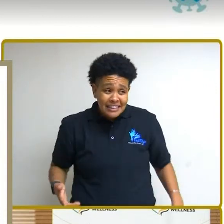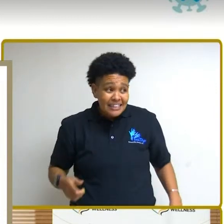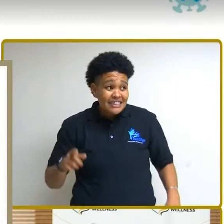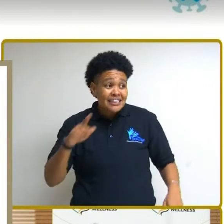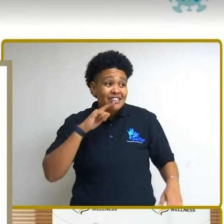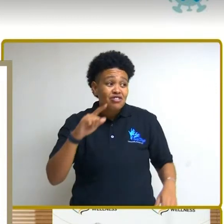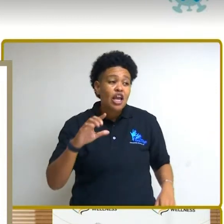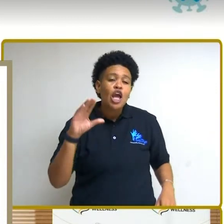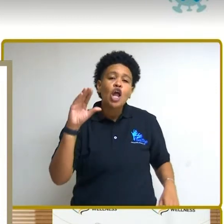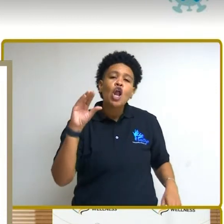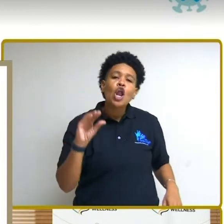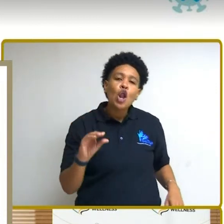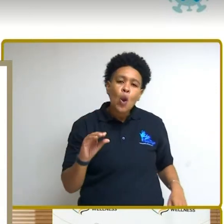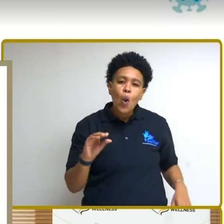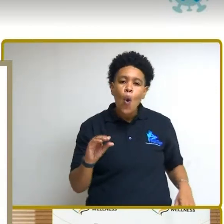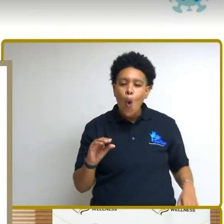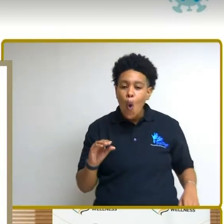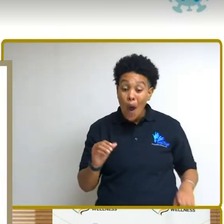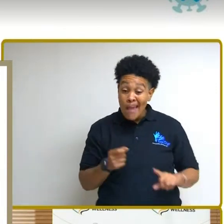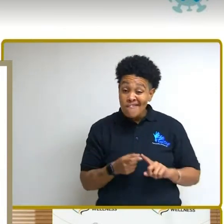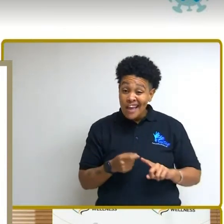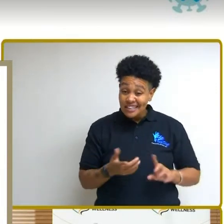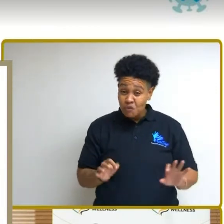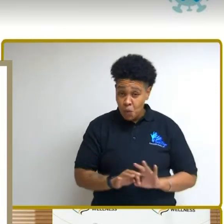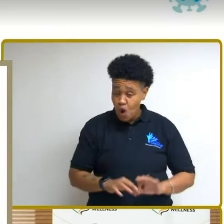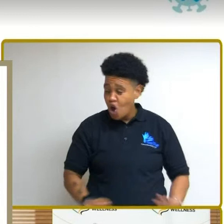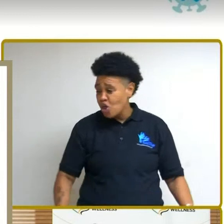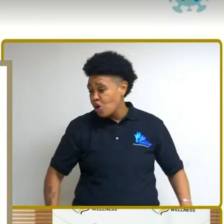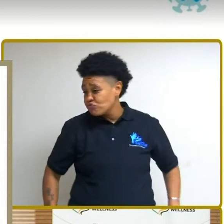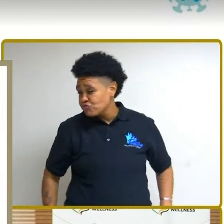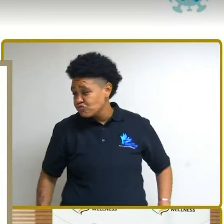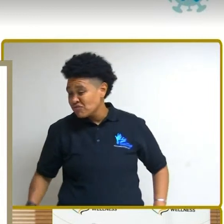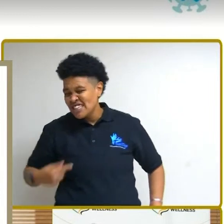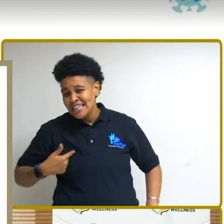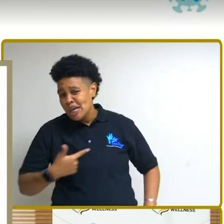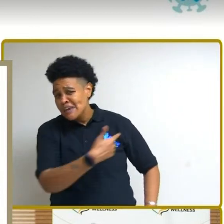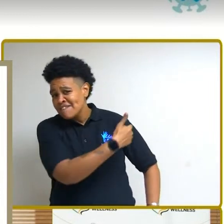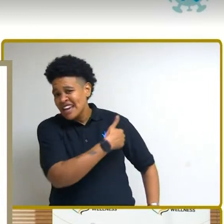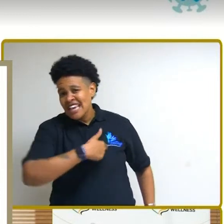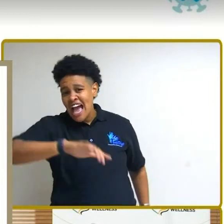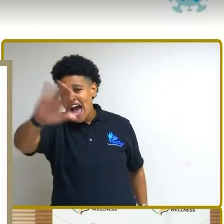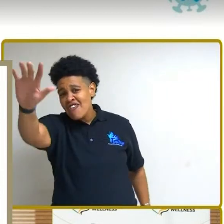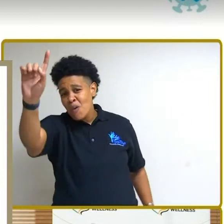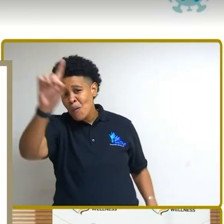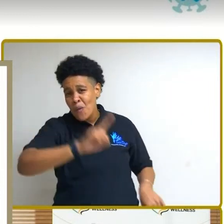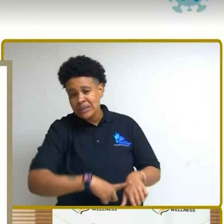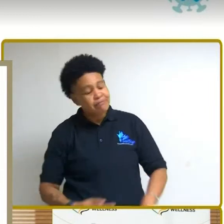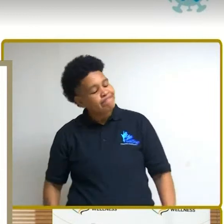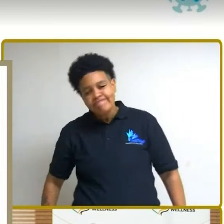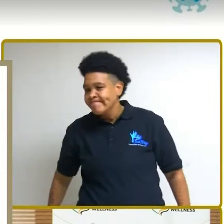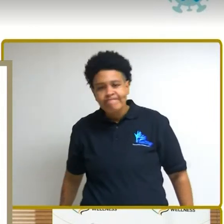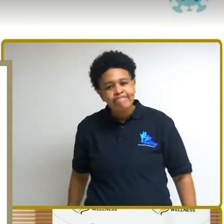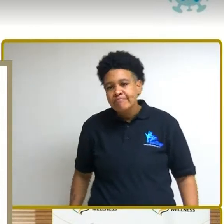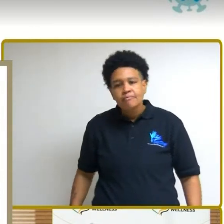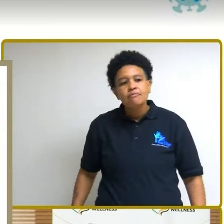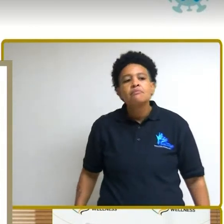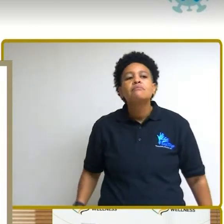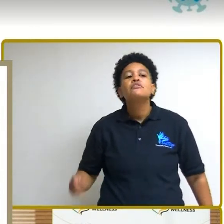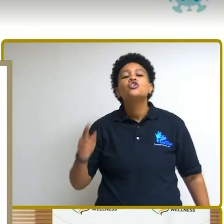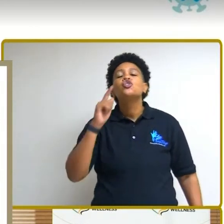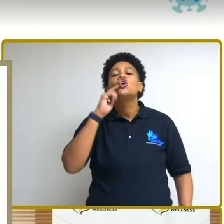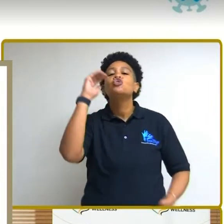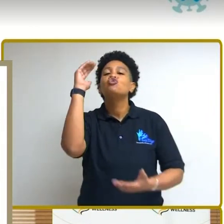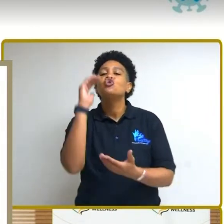a low efficacy rate. It's just a small reduction in the number of cases that you would